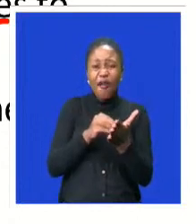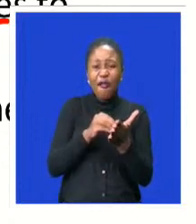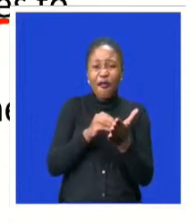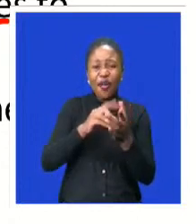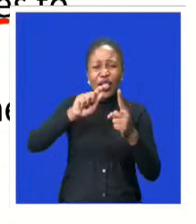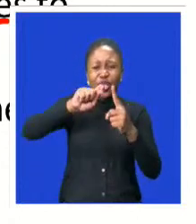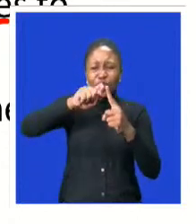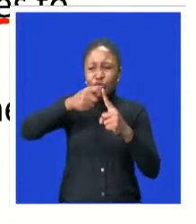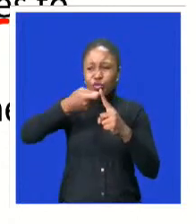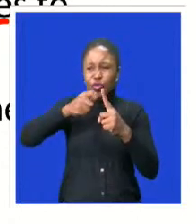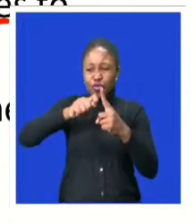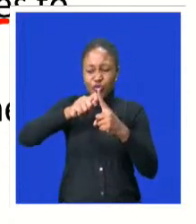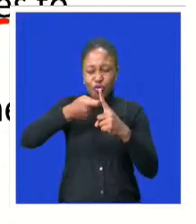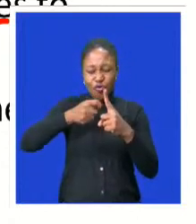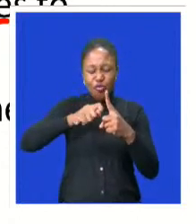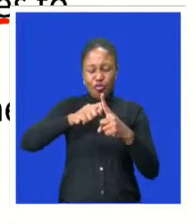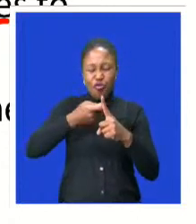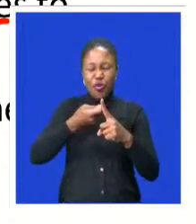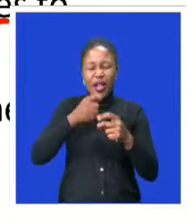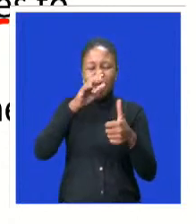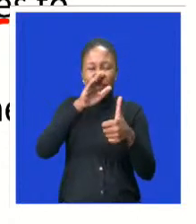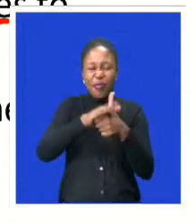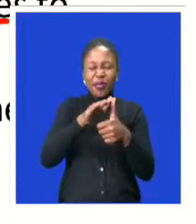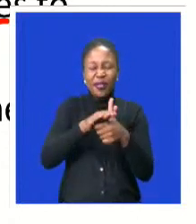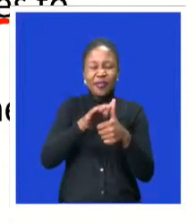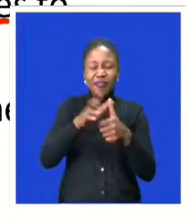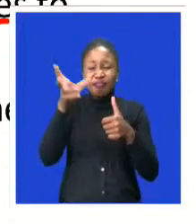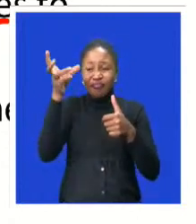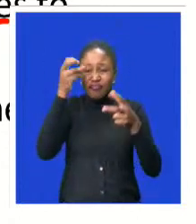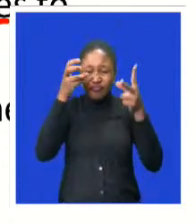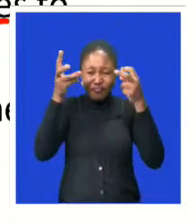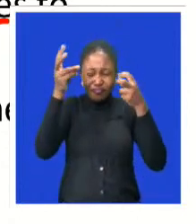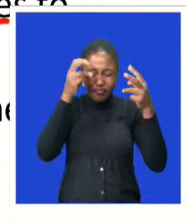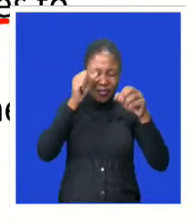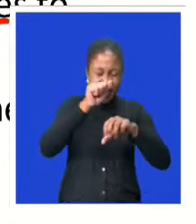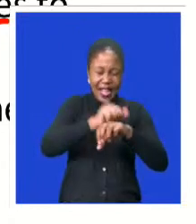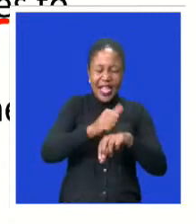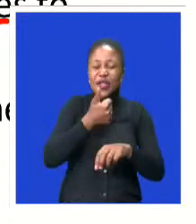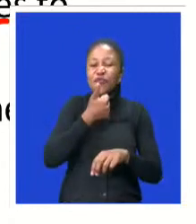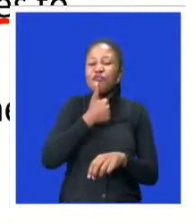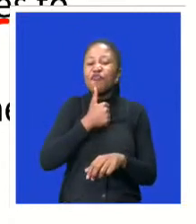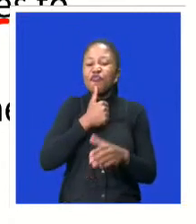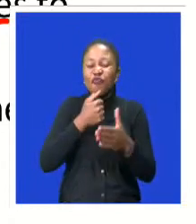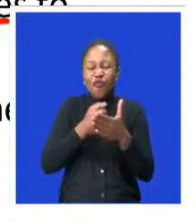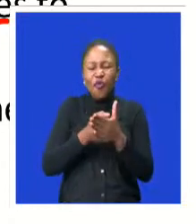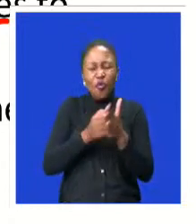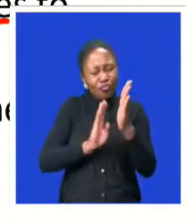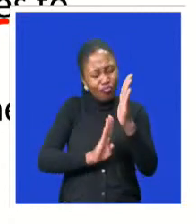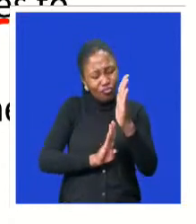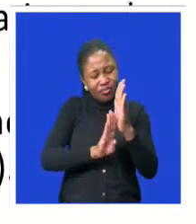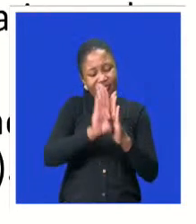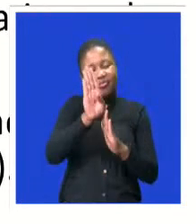reading. These are newspaper, magazine, and novels.